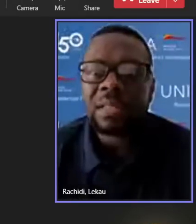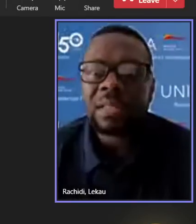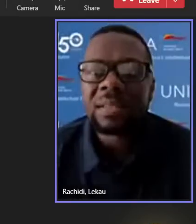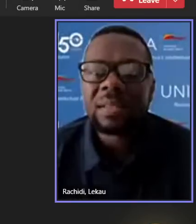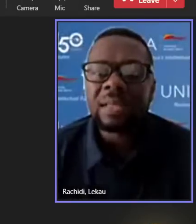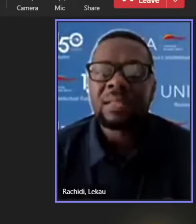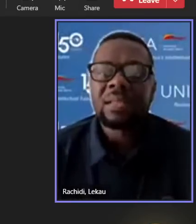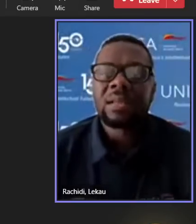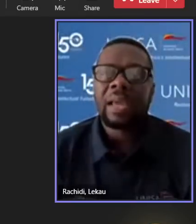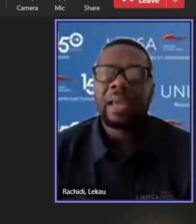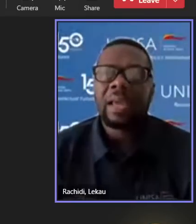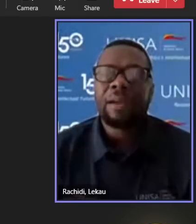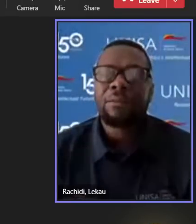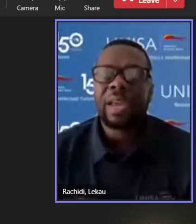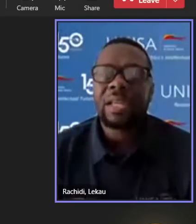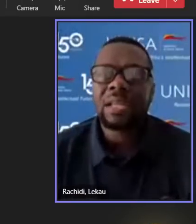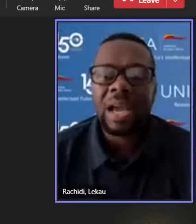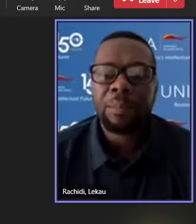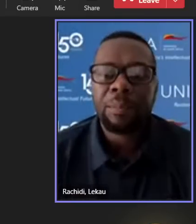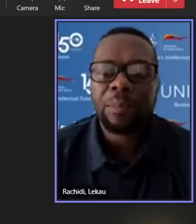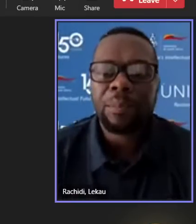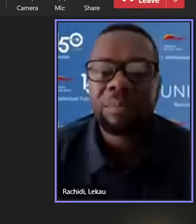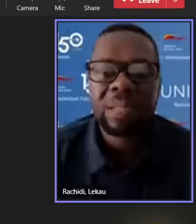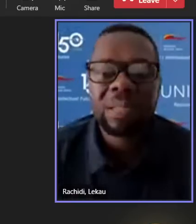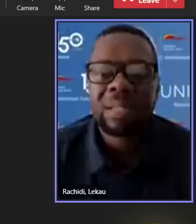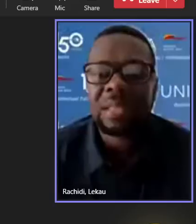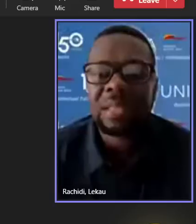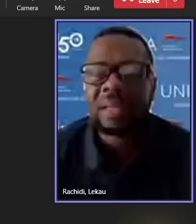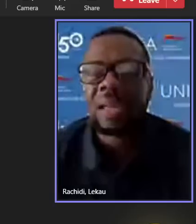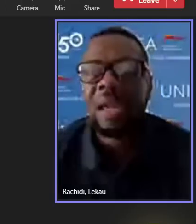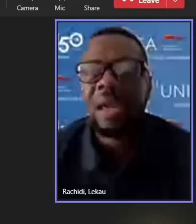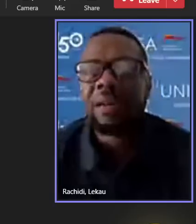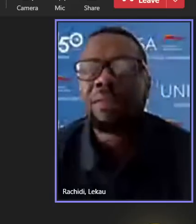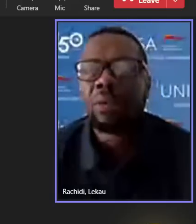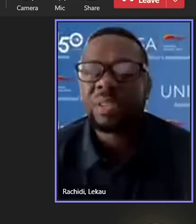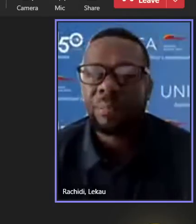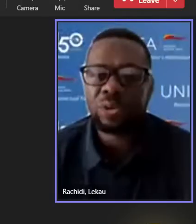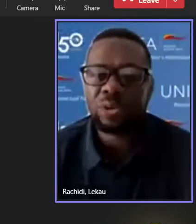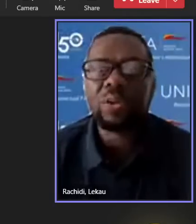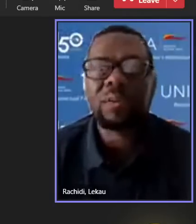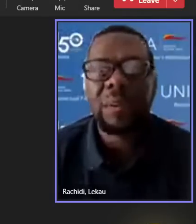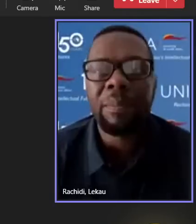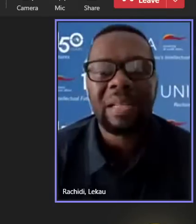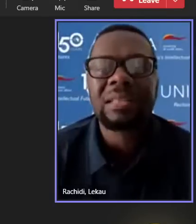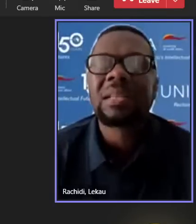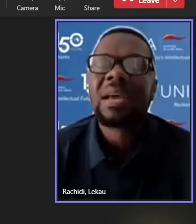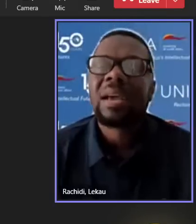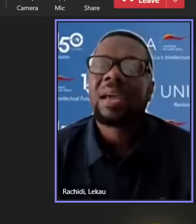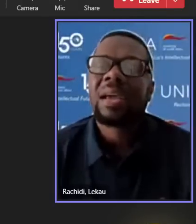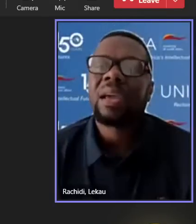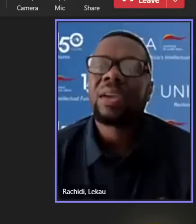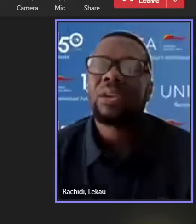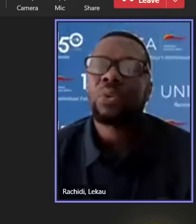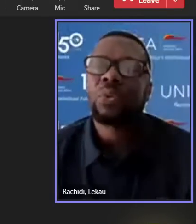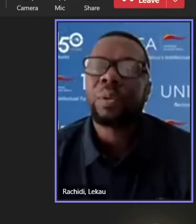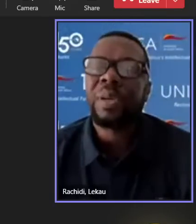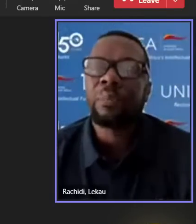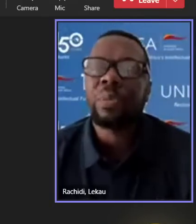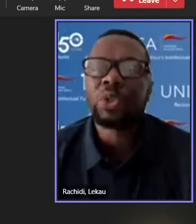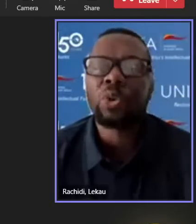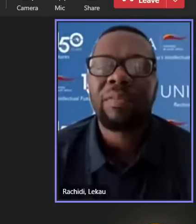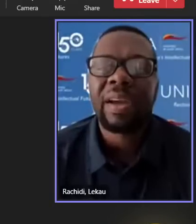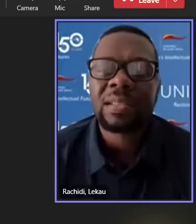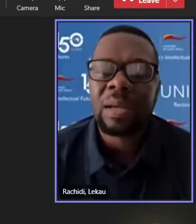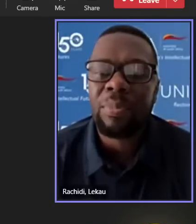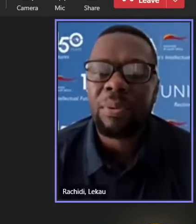showing students that for any type of disability that they have, or the majority of them at least, you will be